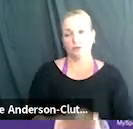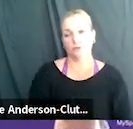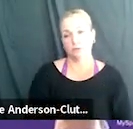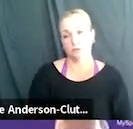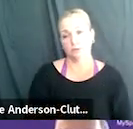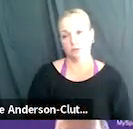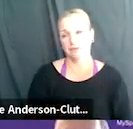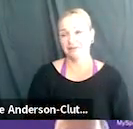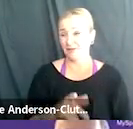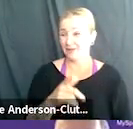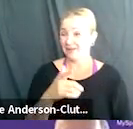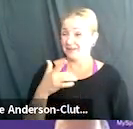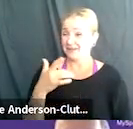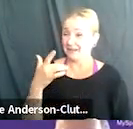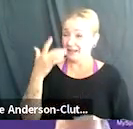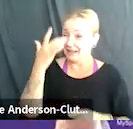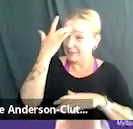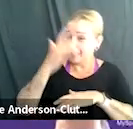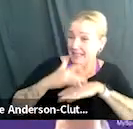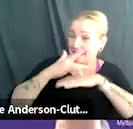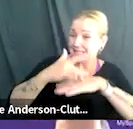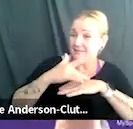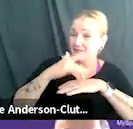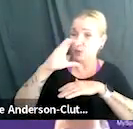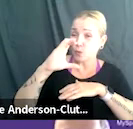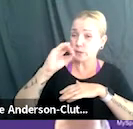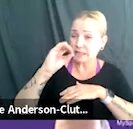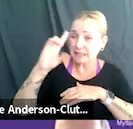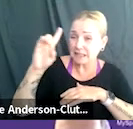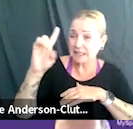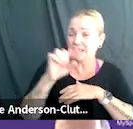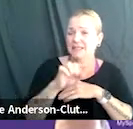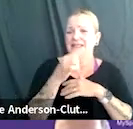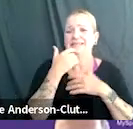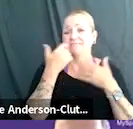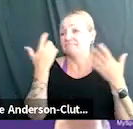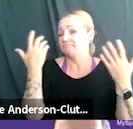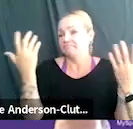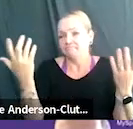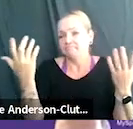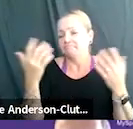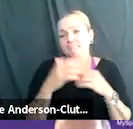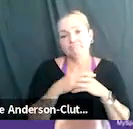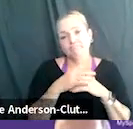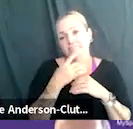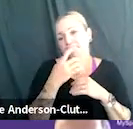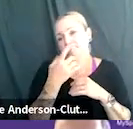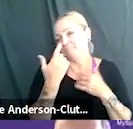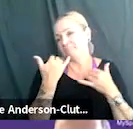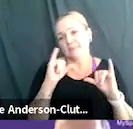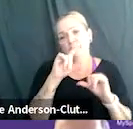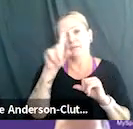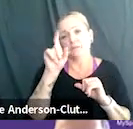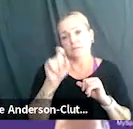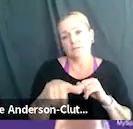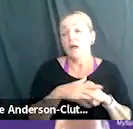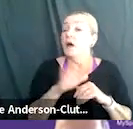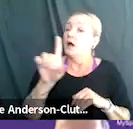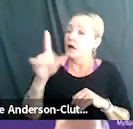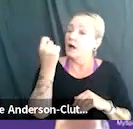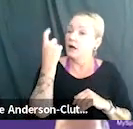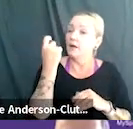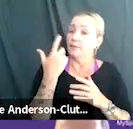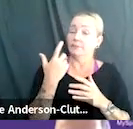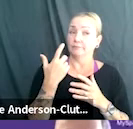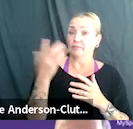But certainly there are some people with autism spectrum disorder who have pretty classical OCD. I've had a few patients who had the whole germs and hand